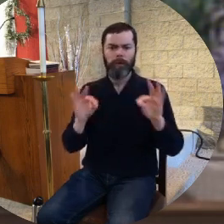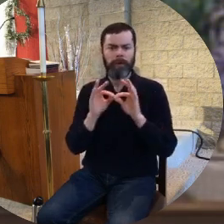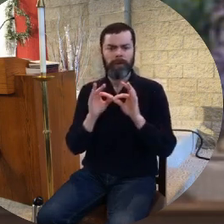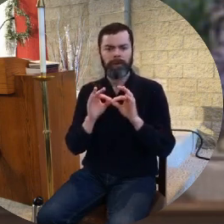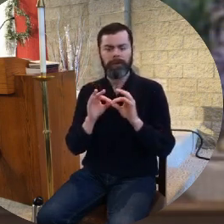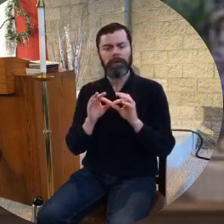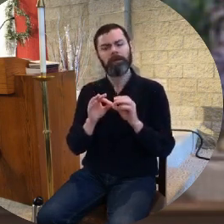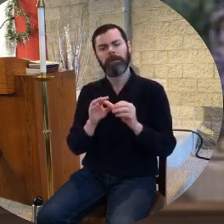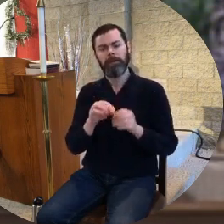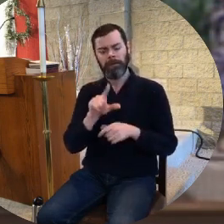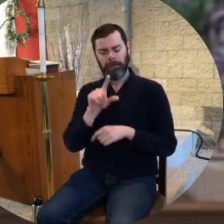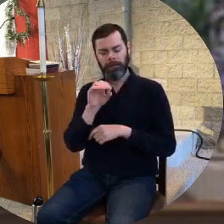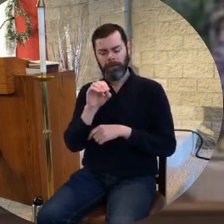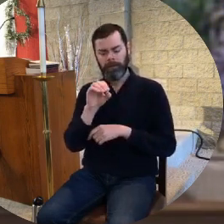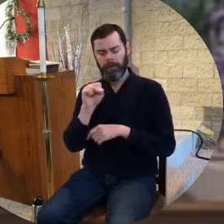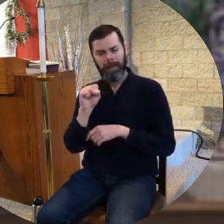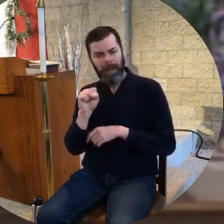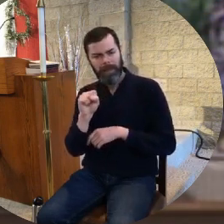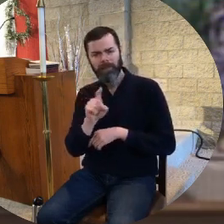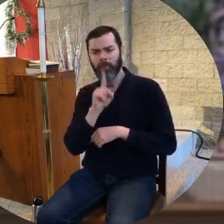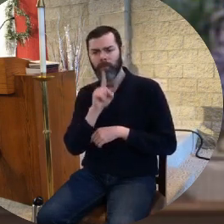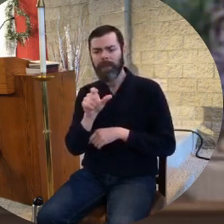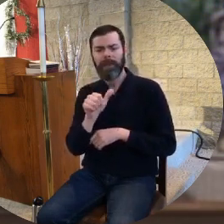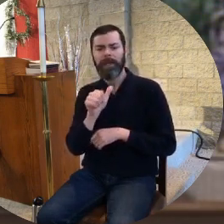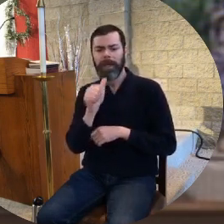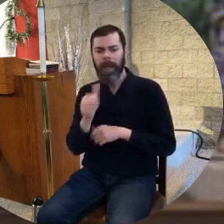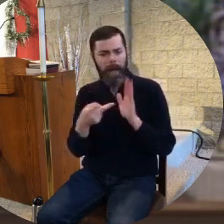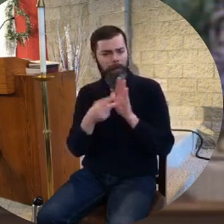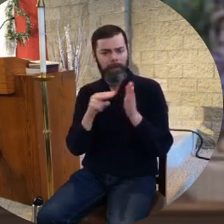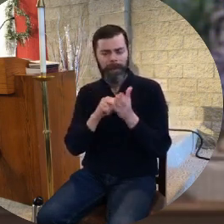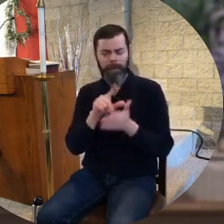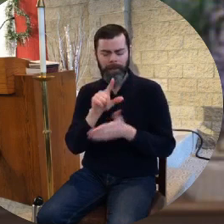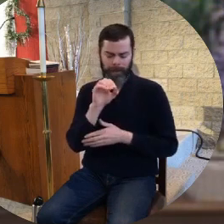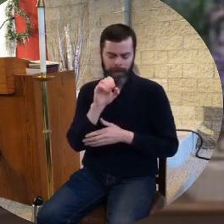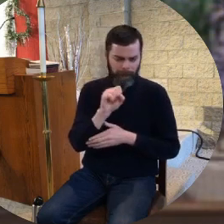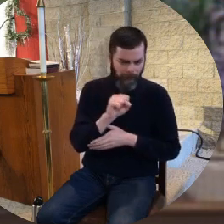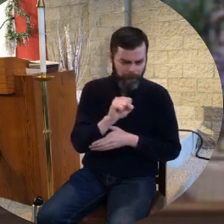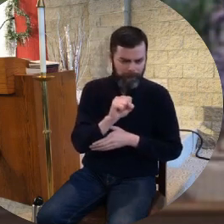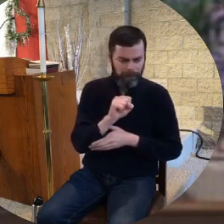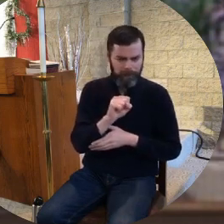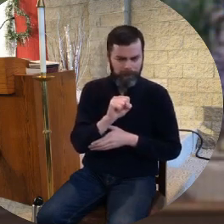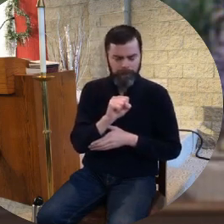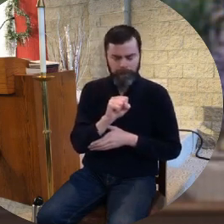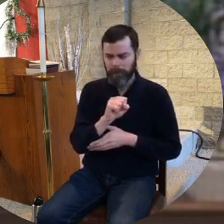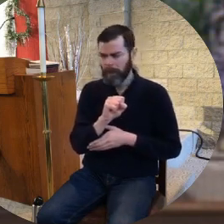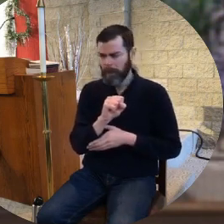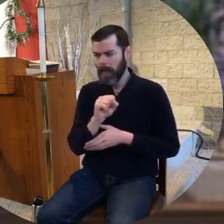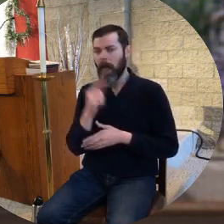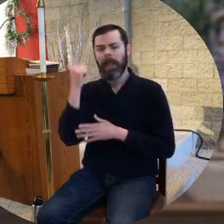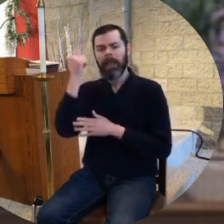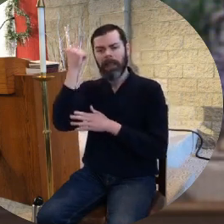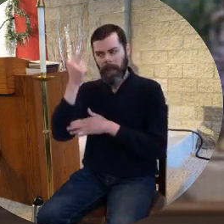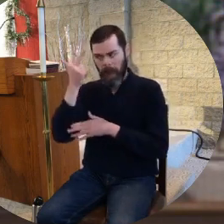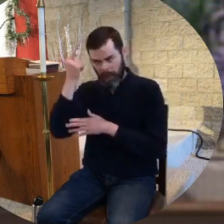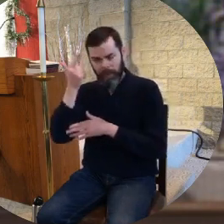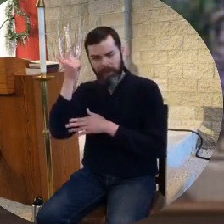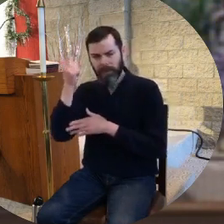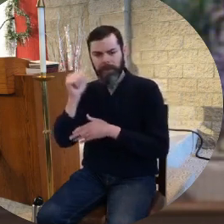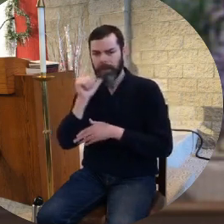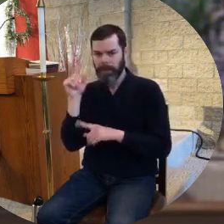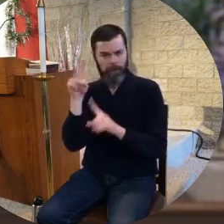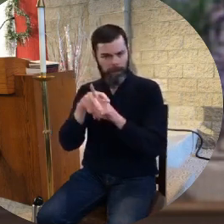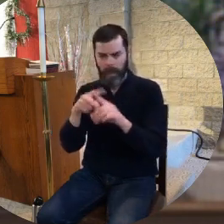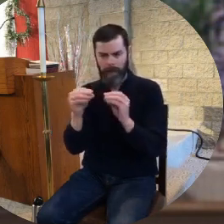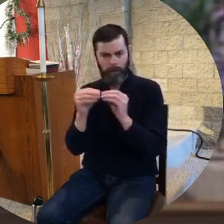Less no longer means less. Logic no longer applies. You find that the more you